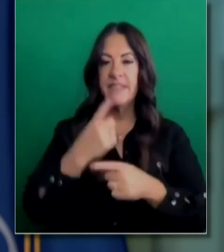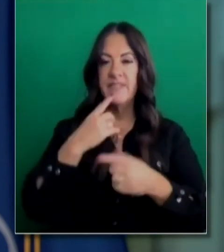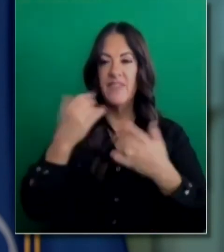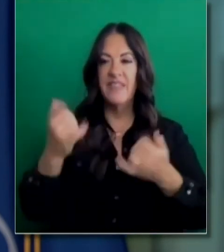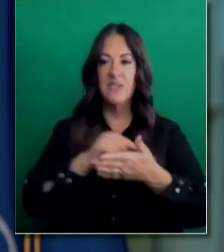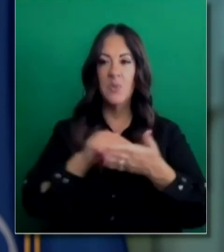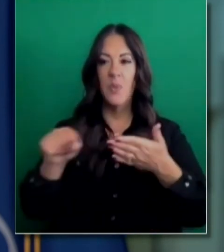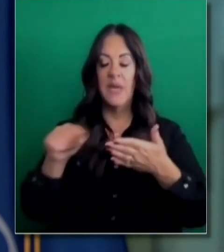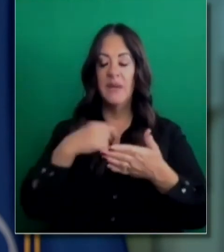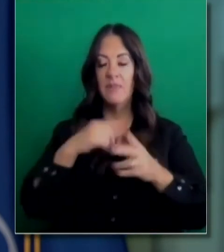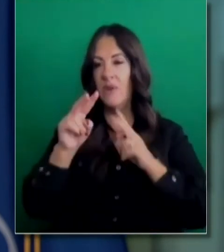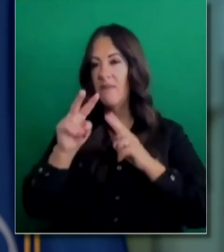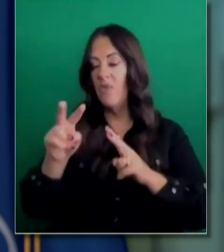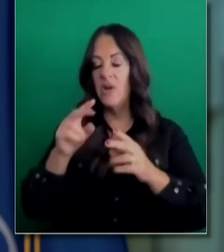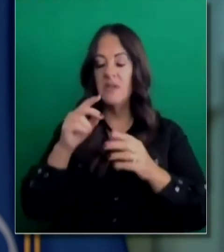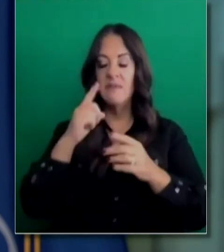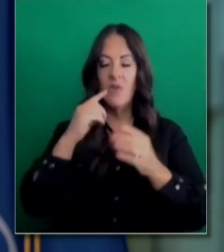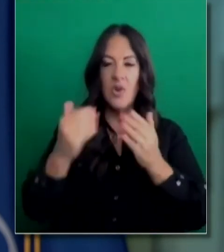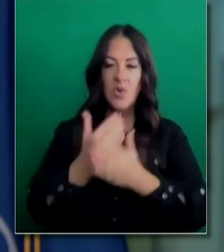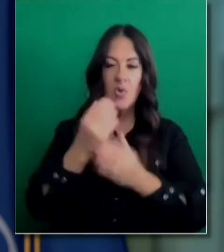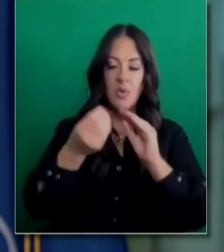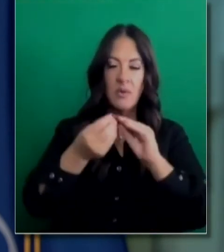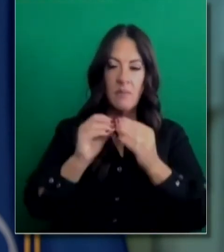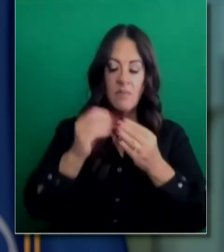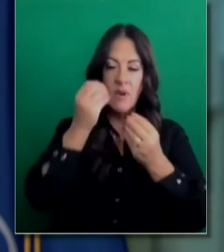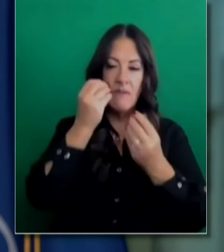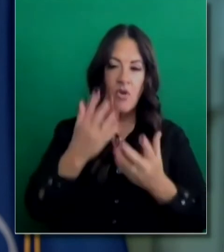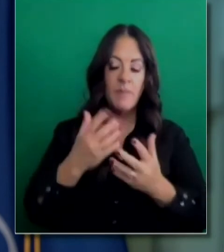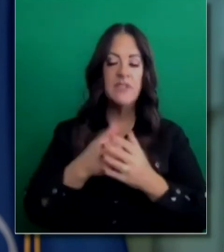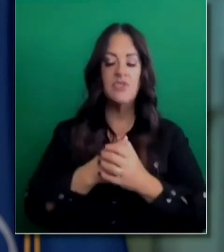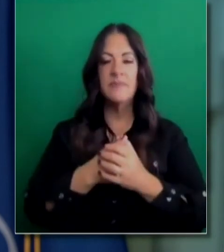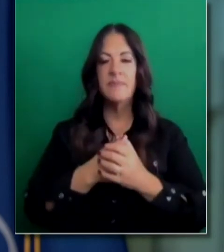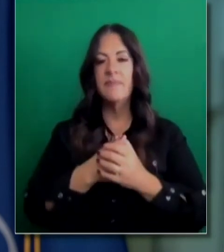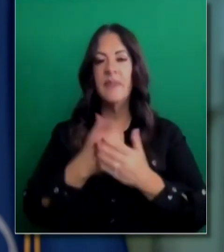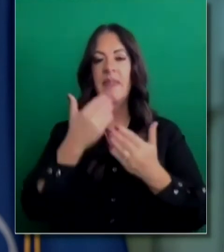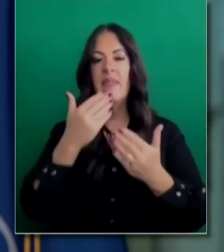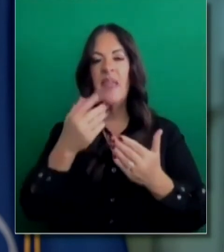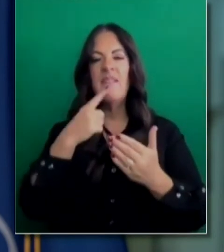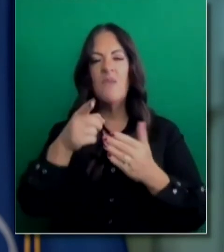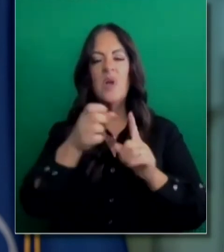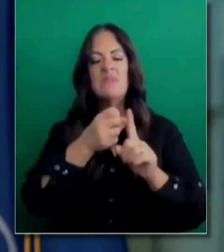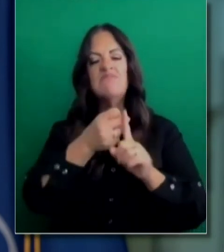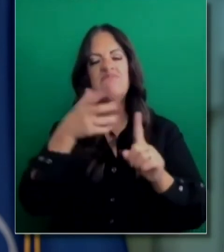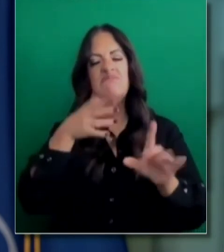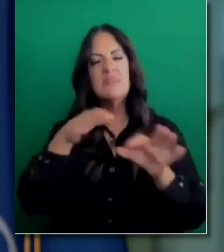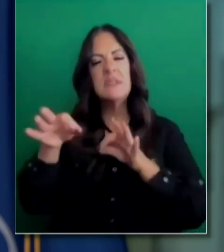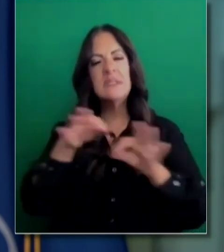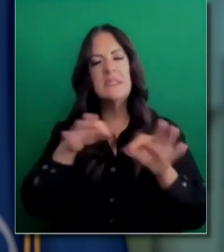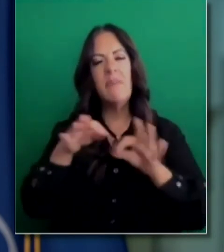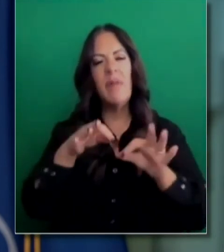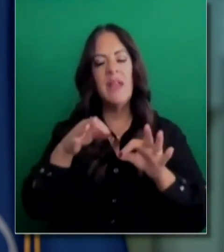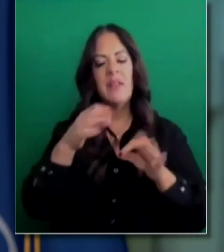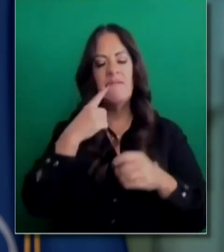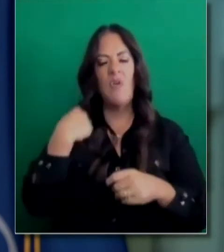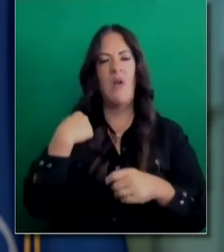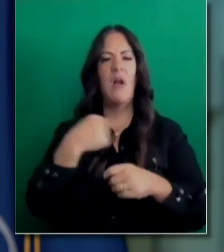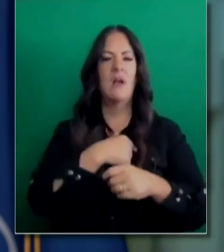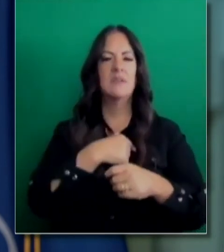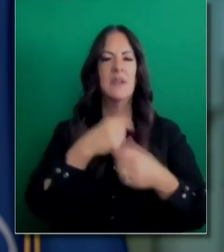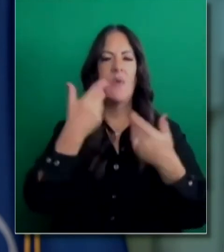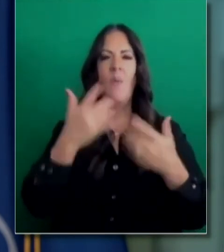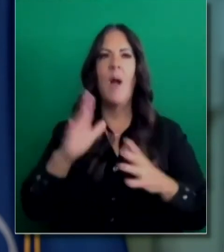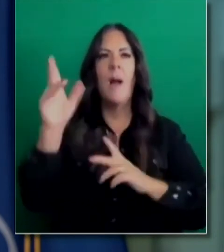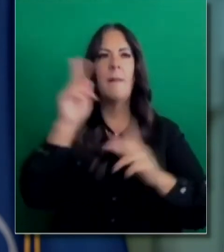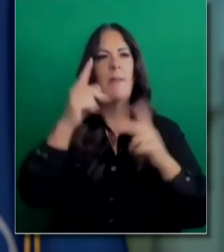those updates. But I appreciate that additional clarification, Doctor. And again, just I don't want folks to run with anything